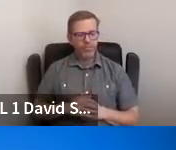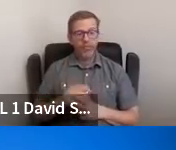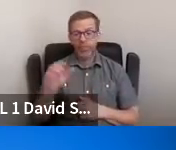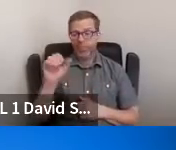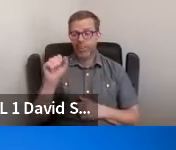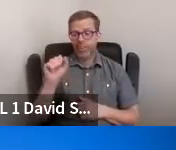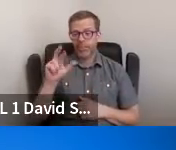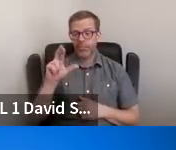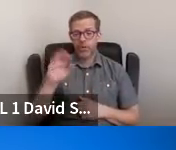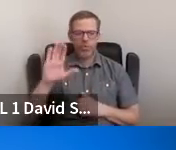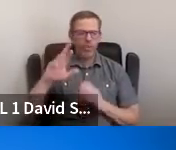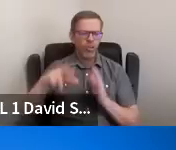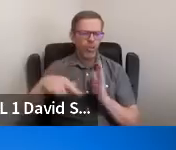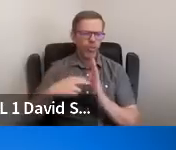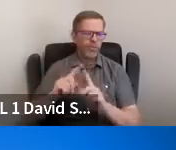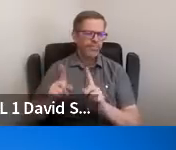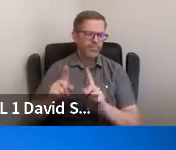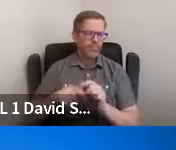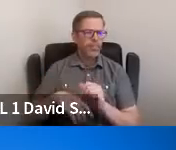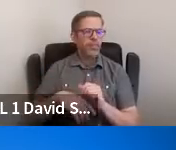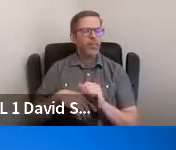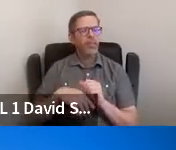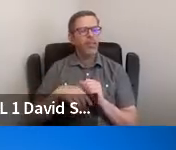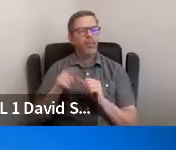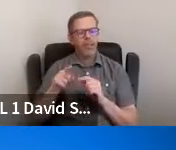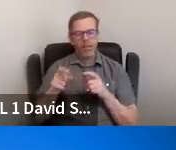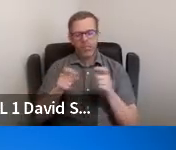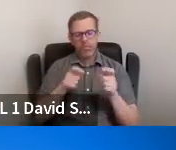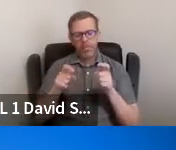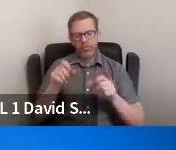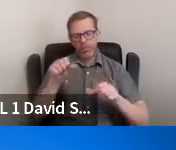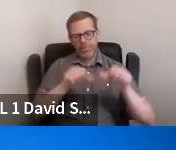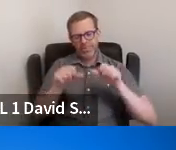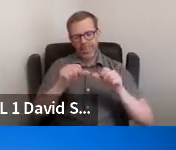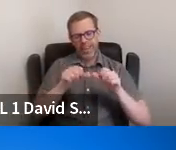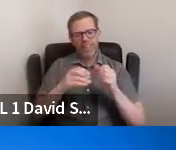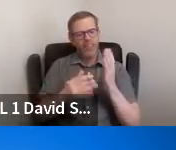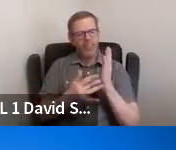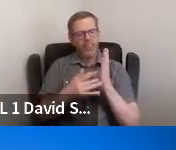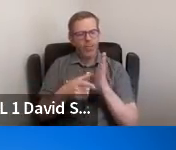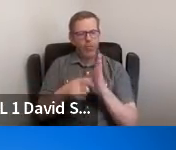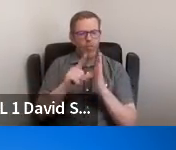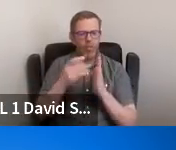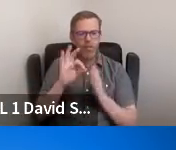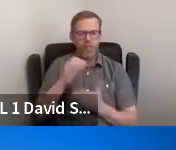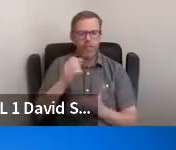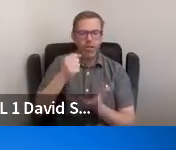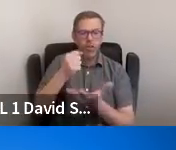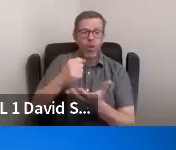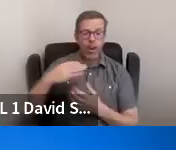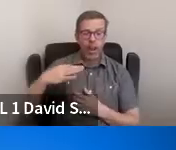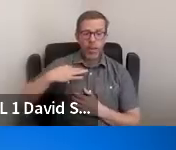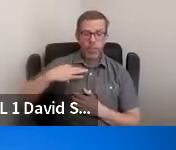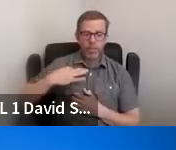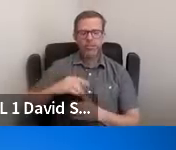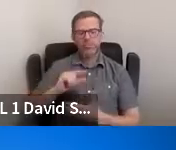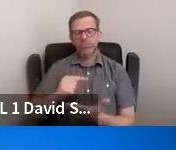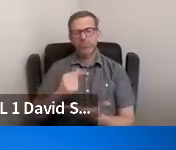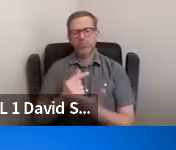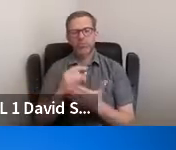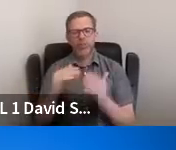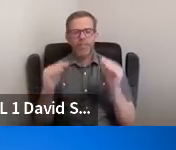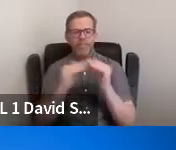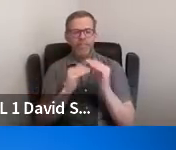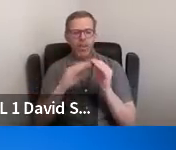or SRO, is to manage the scientific and technical review of grant applications, ensuring a fair